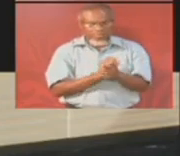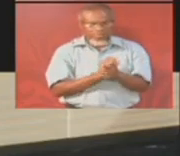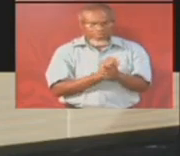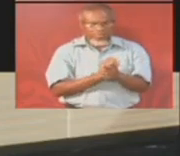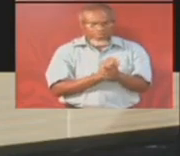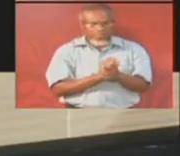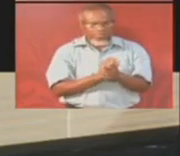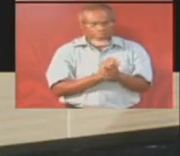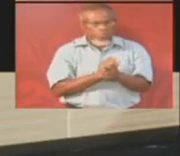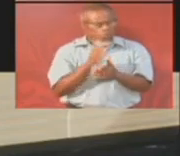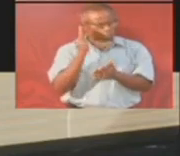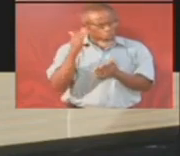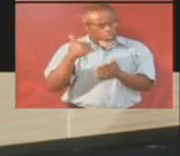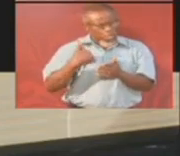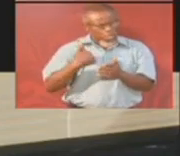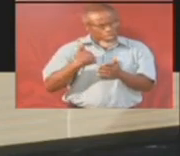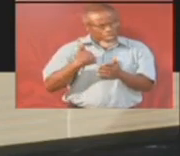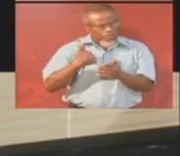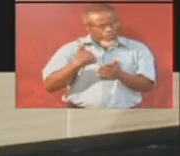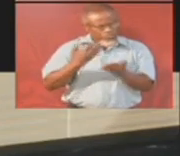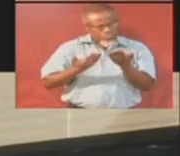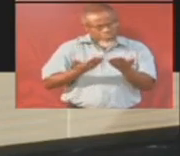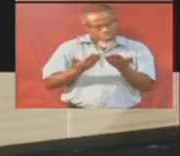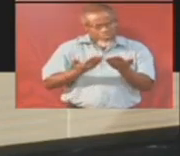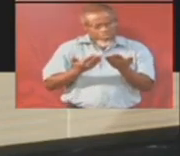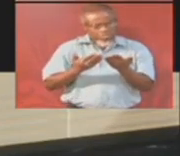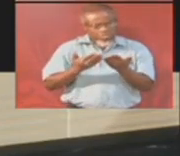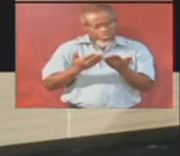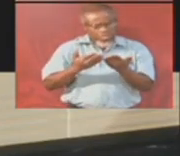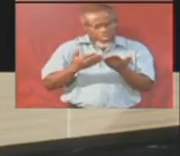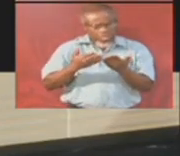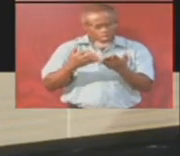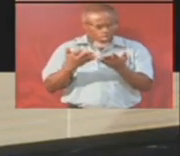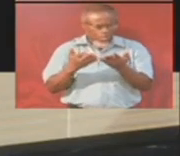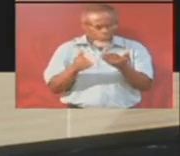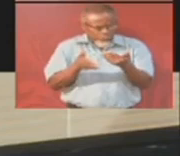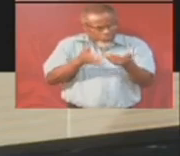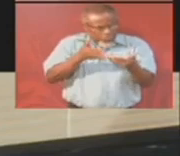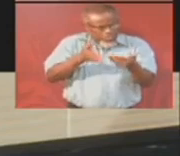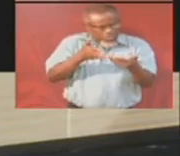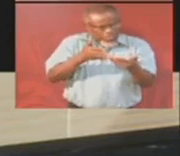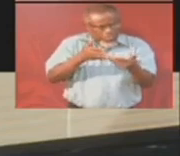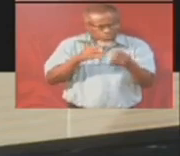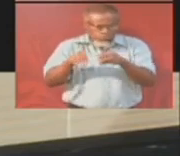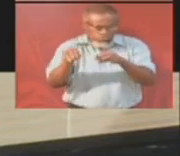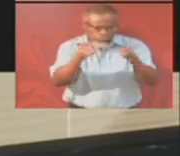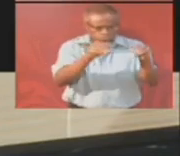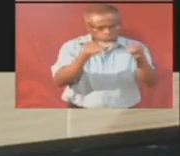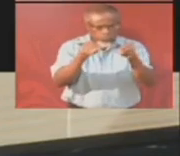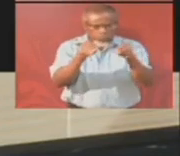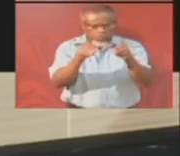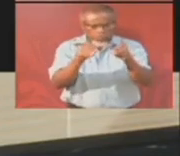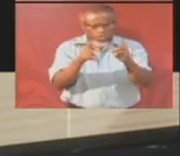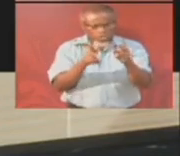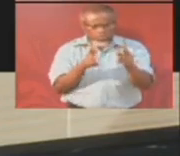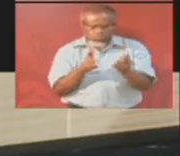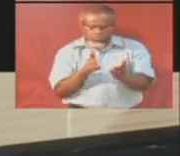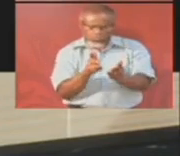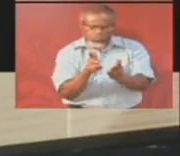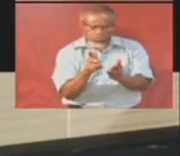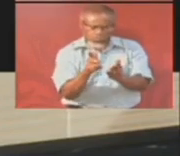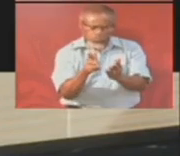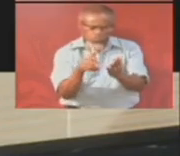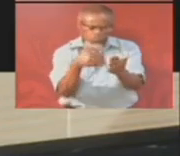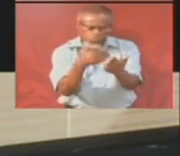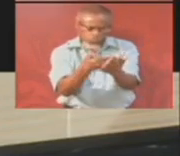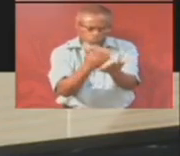value in general terms when we're talking talking about our vaccination rollout program for Trinidad and Tobago,